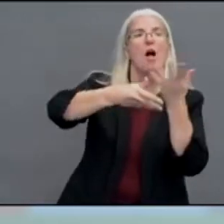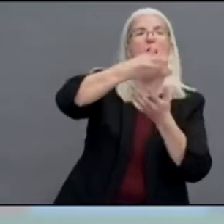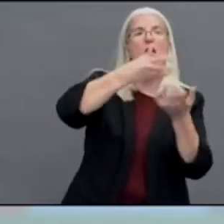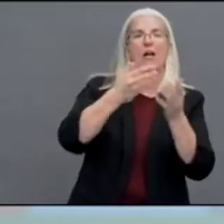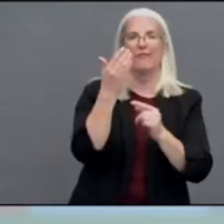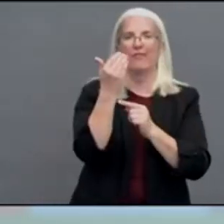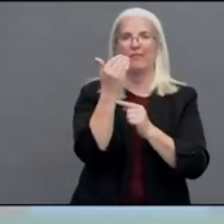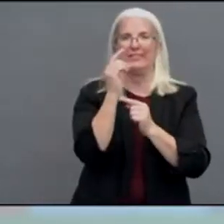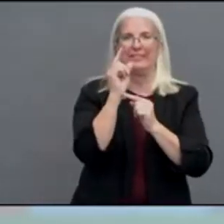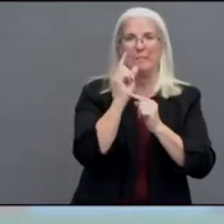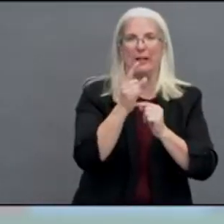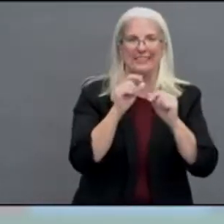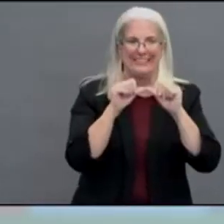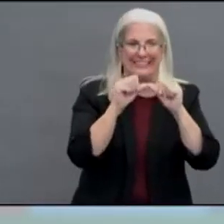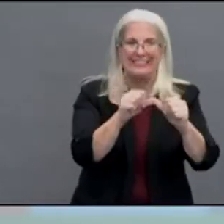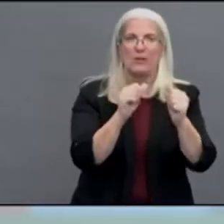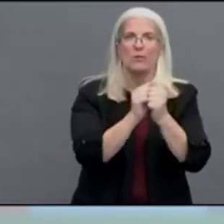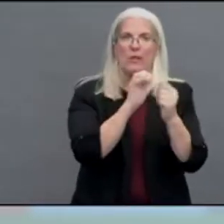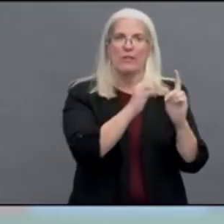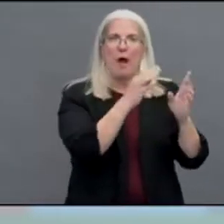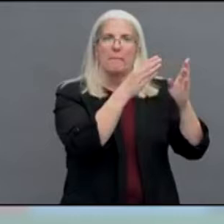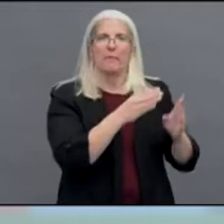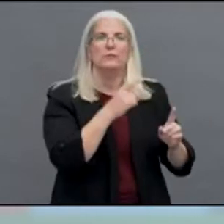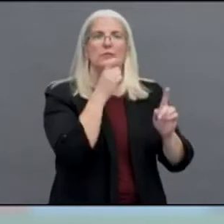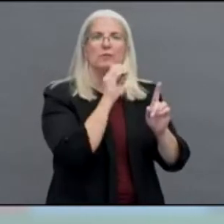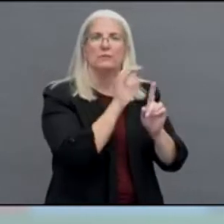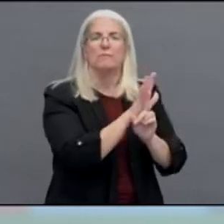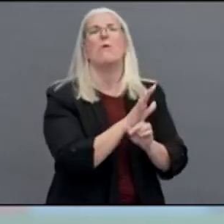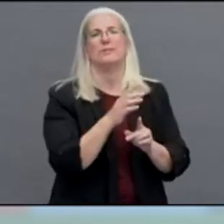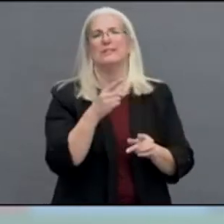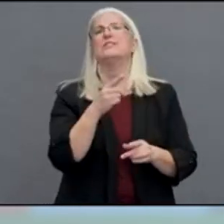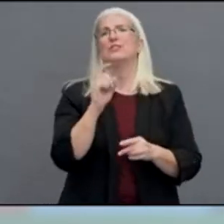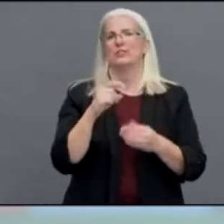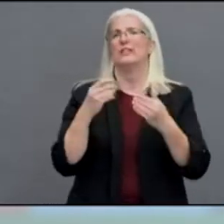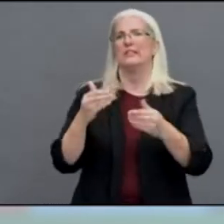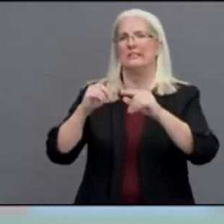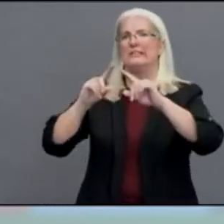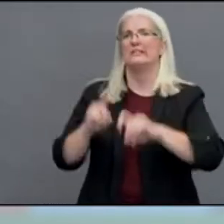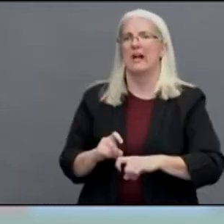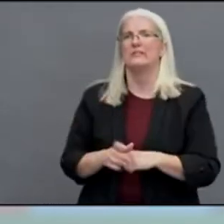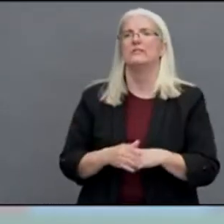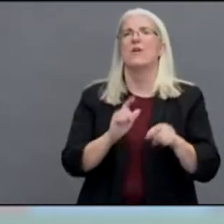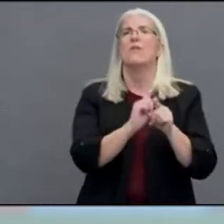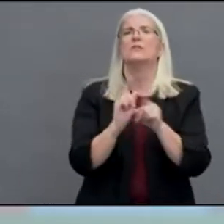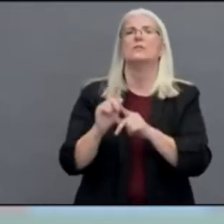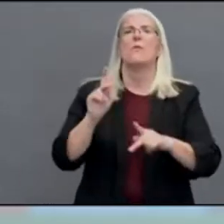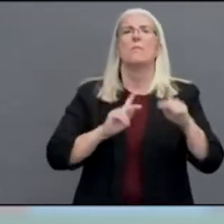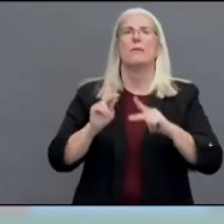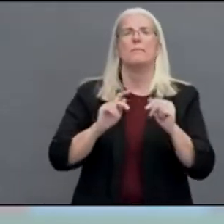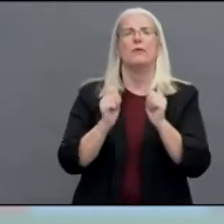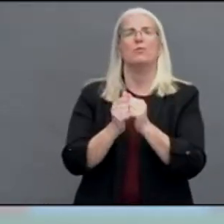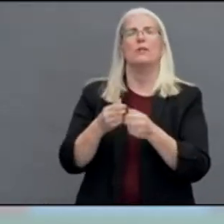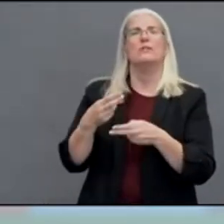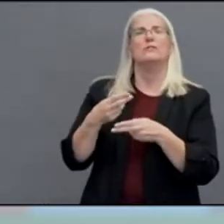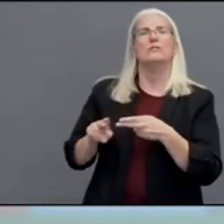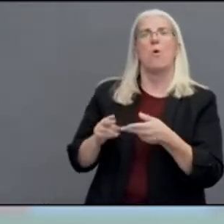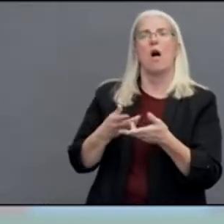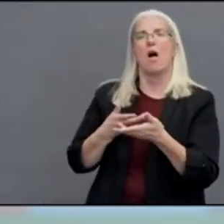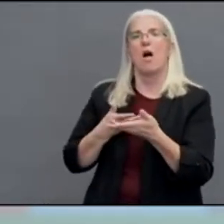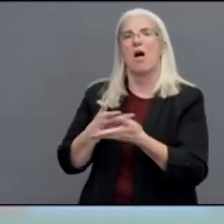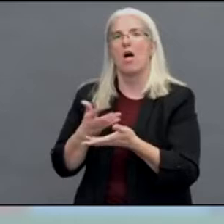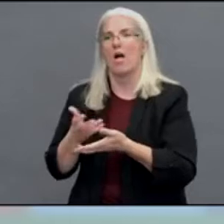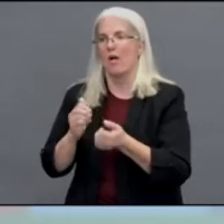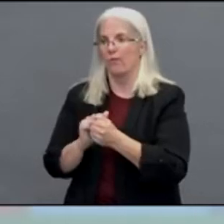well, should be tested, as well as people with short-term interactions with the infected individual should be